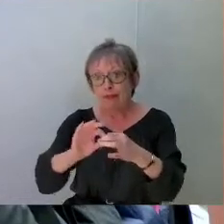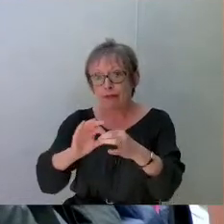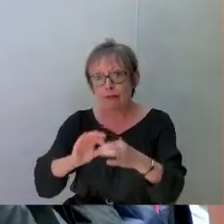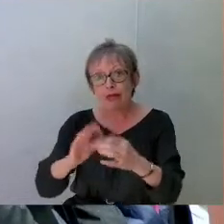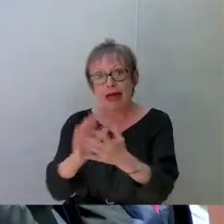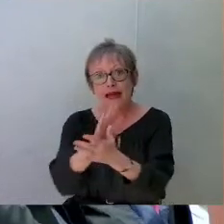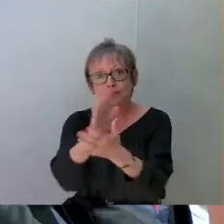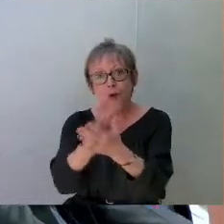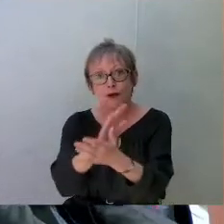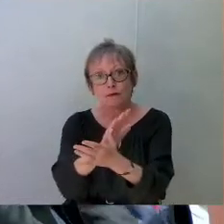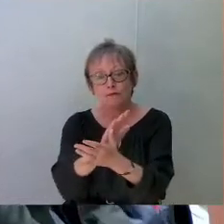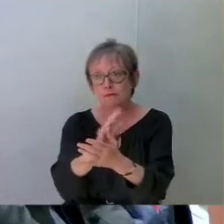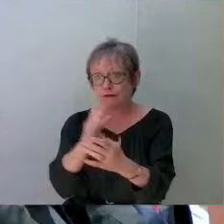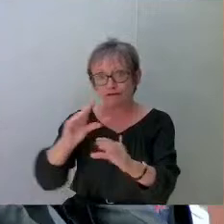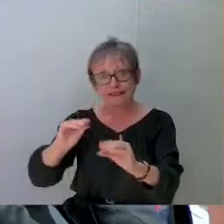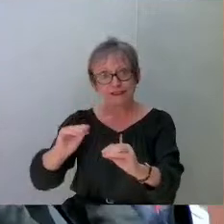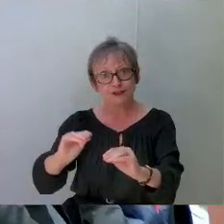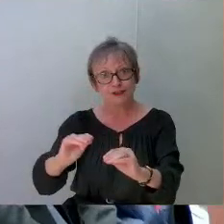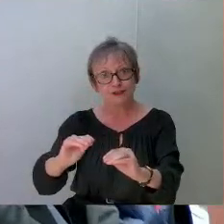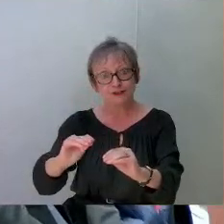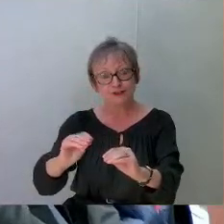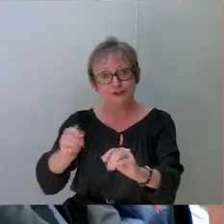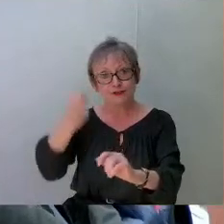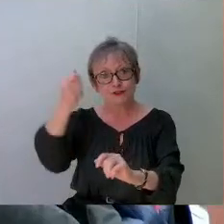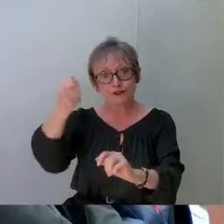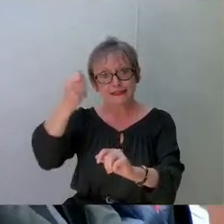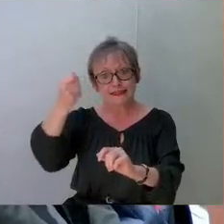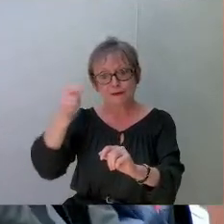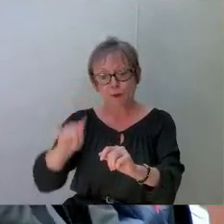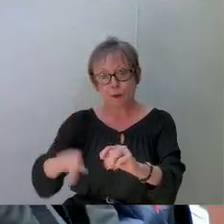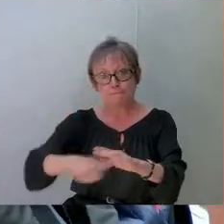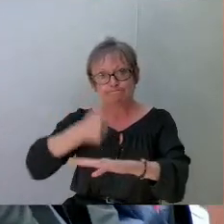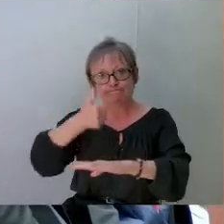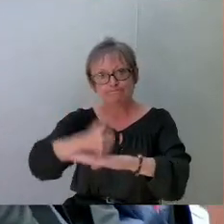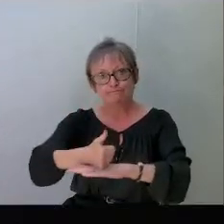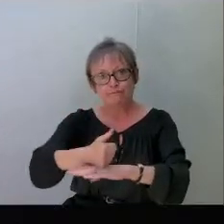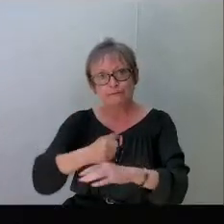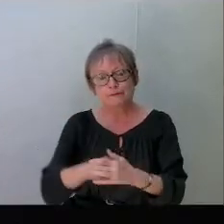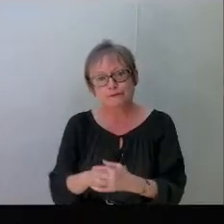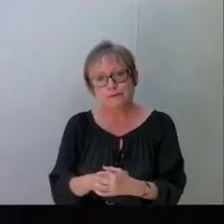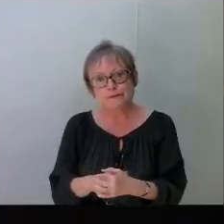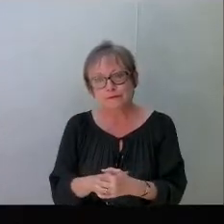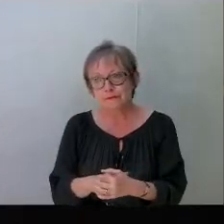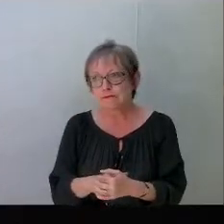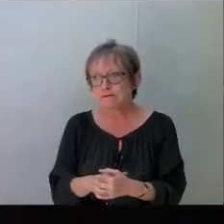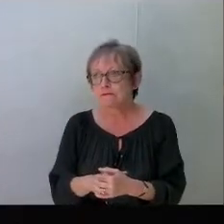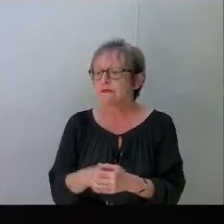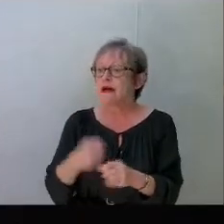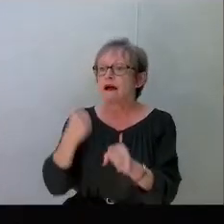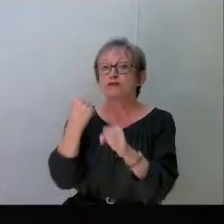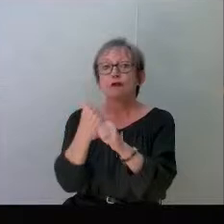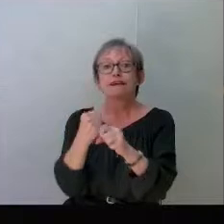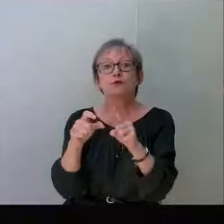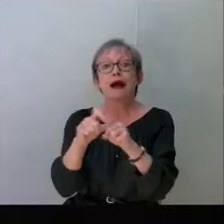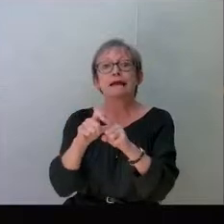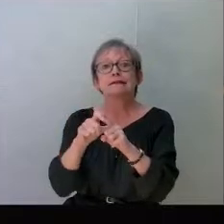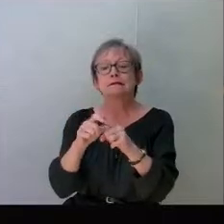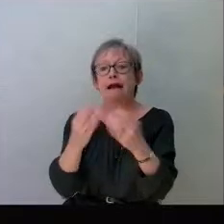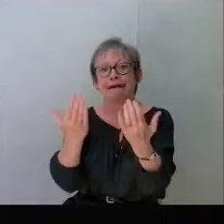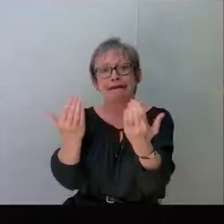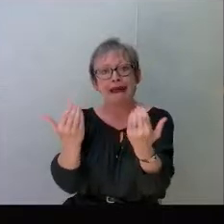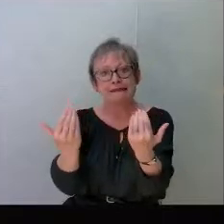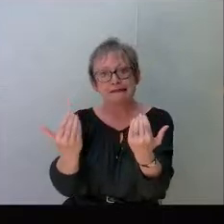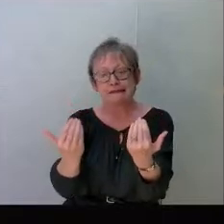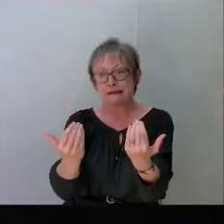enjoying yourself, because you've done it. You've achieved what you set out to achieve. So, graduands, guests,